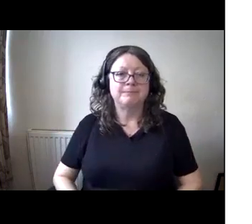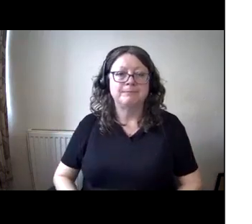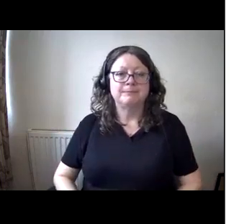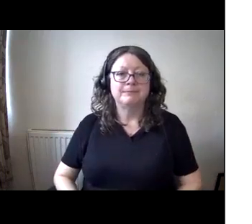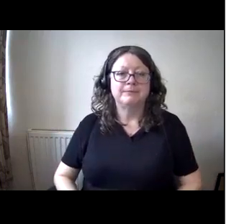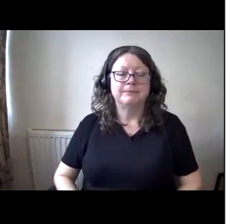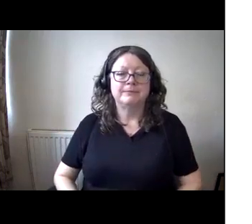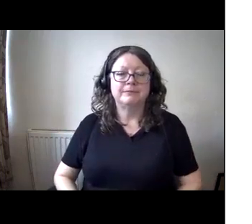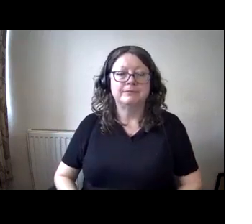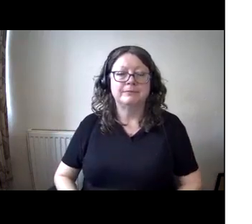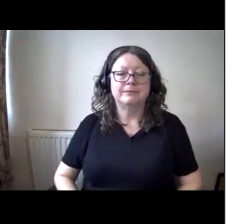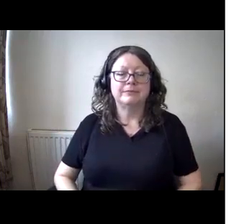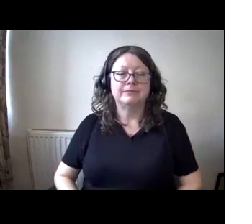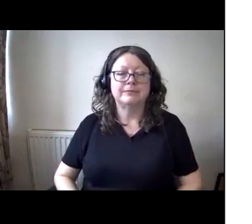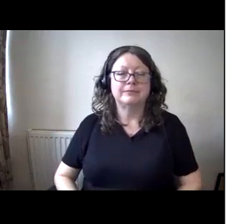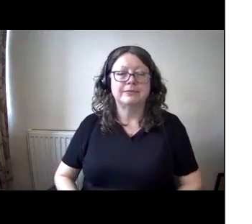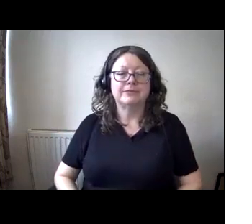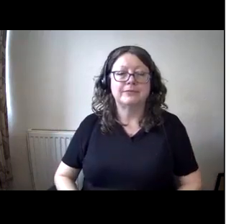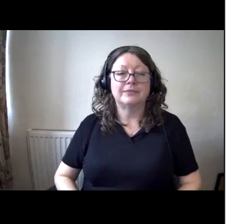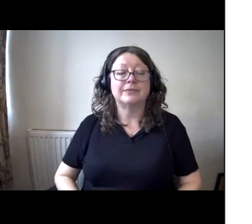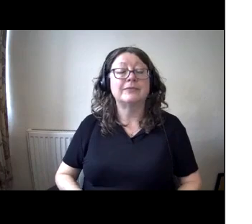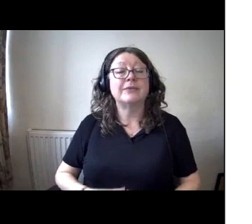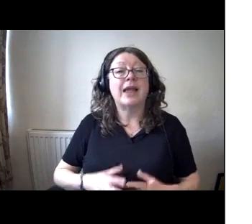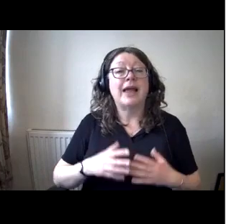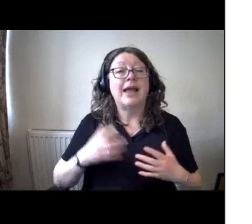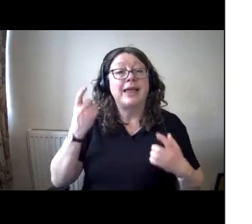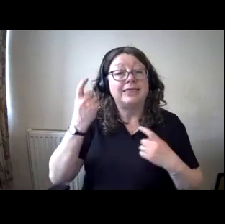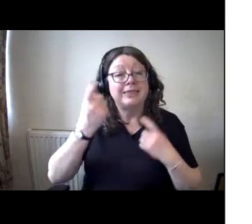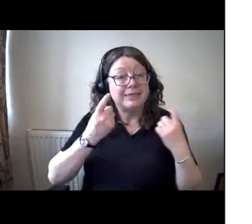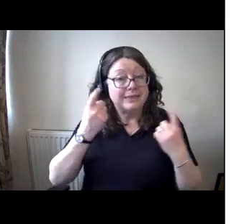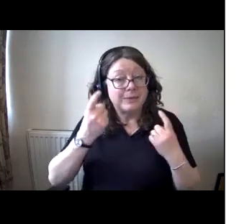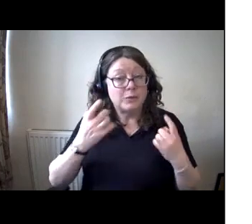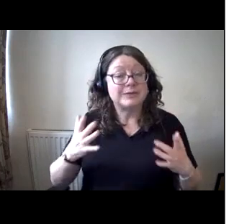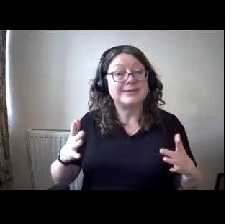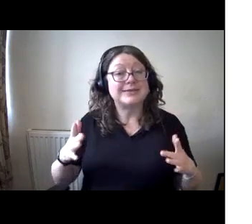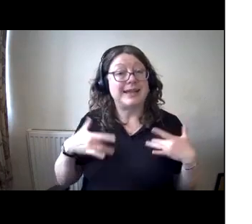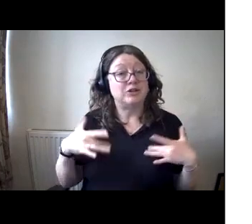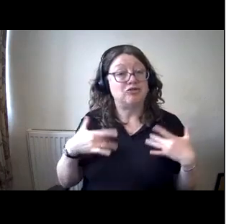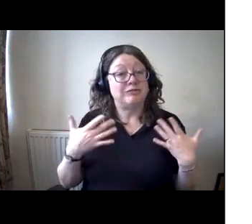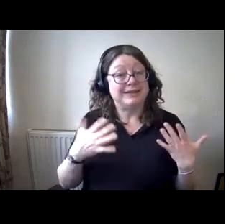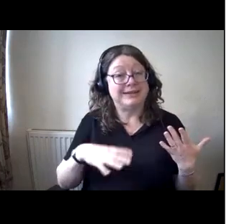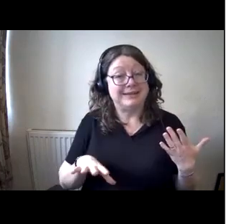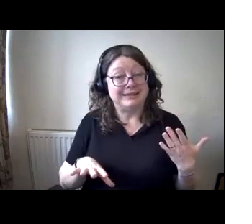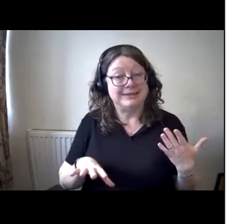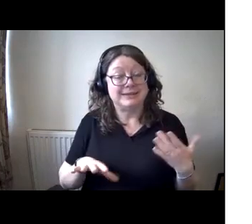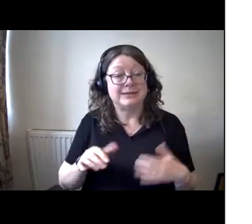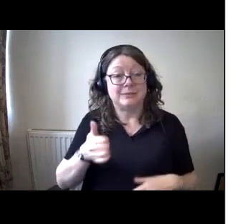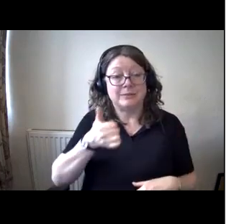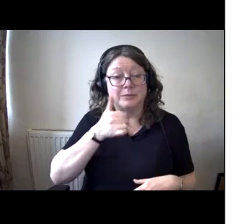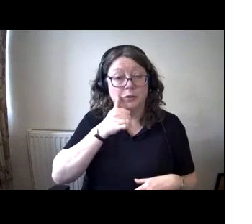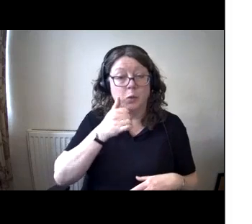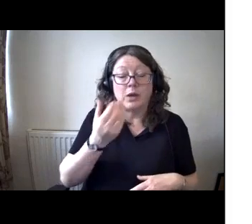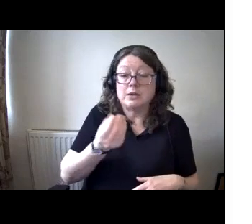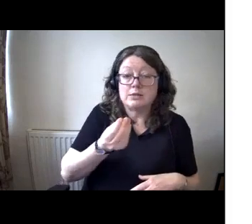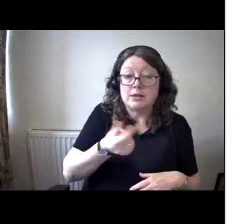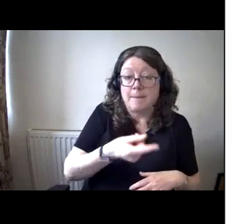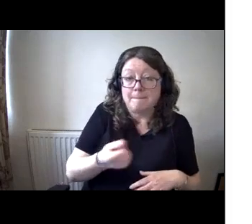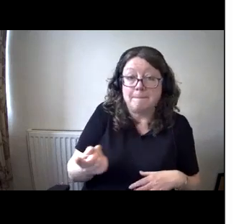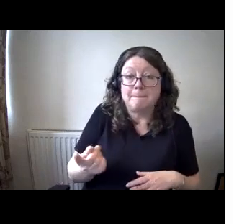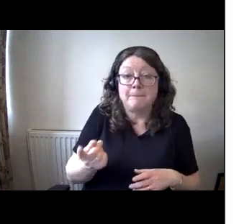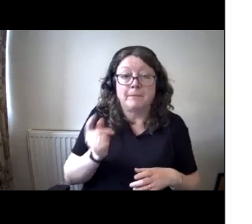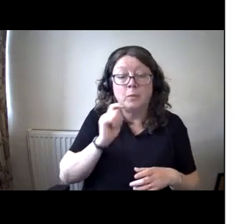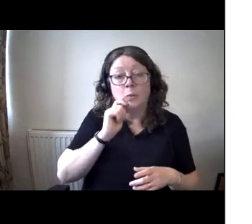Thinking about sensory needs, so for some of our young people, you know, like I've said, they will experience some sensory challenges.